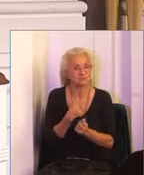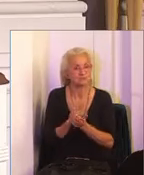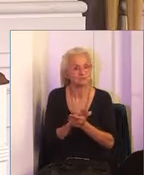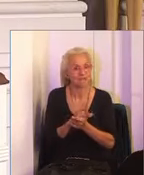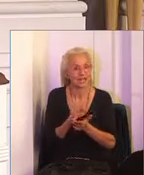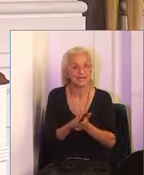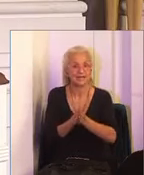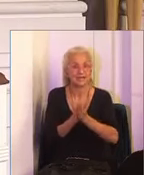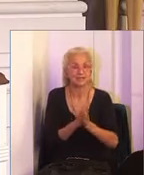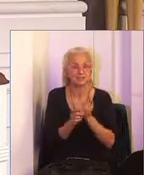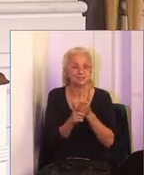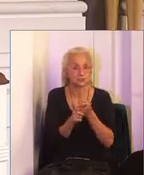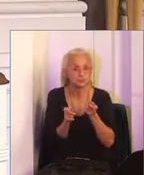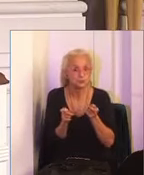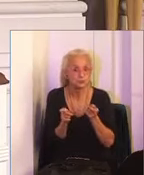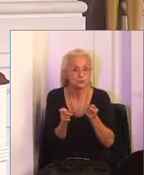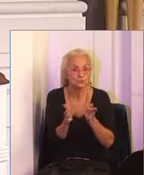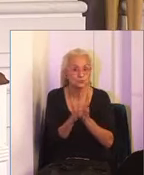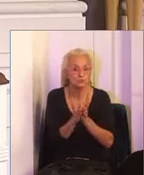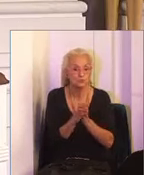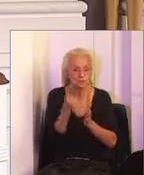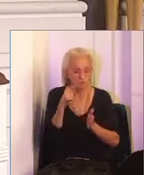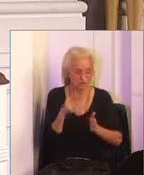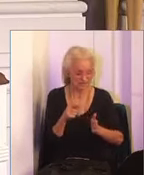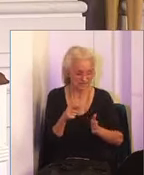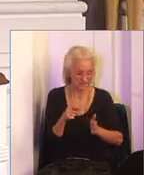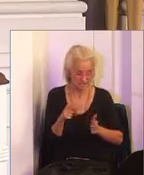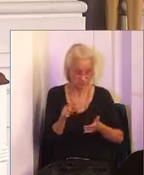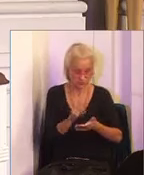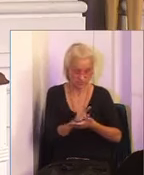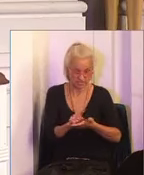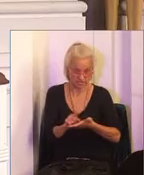And I ask you for this coming week,